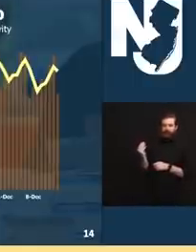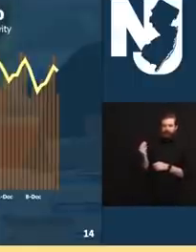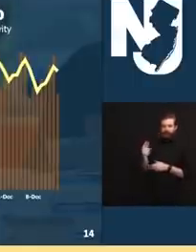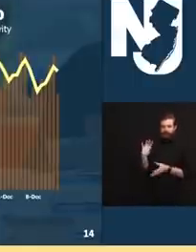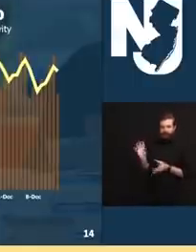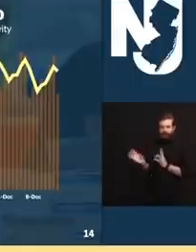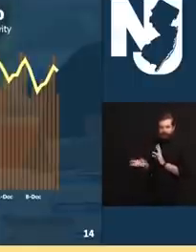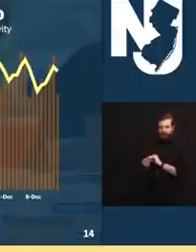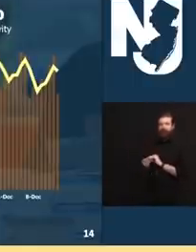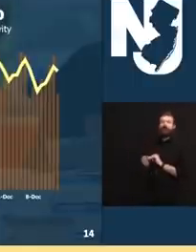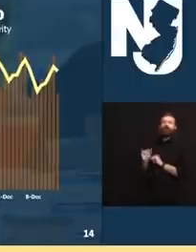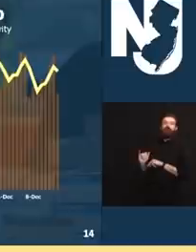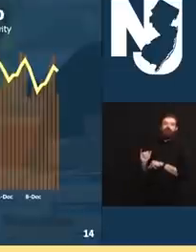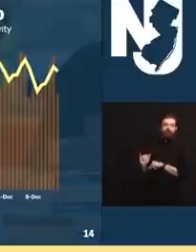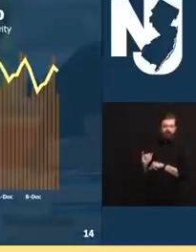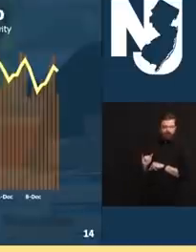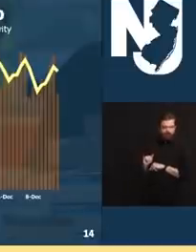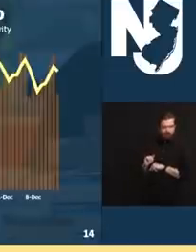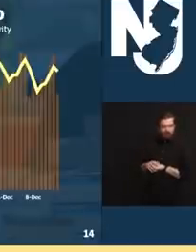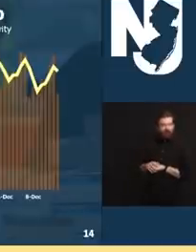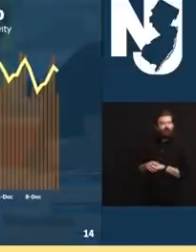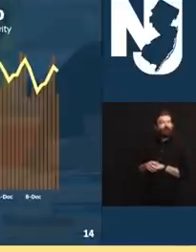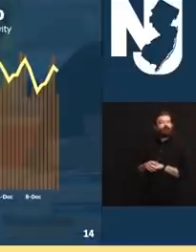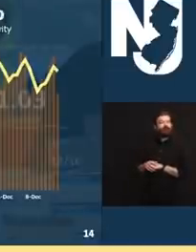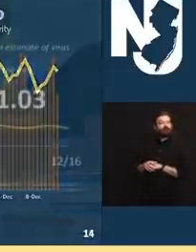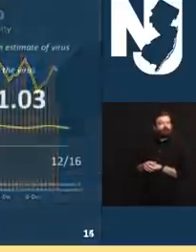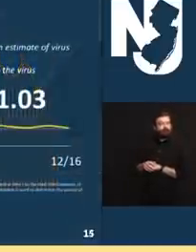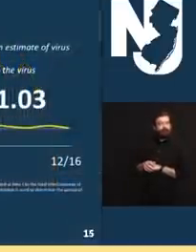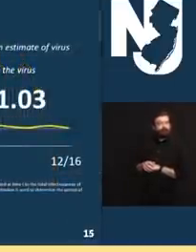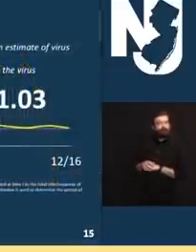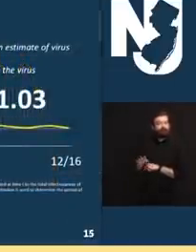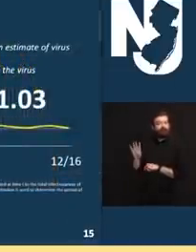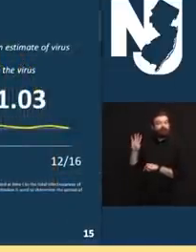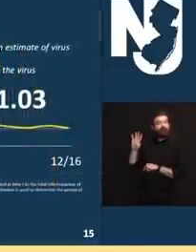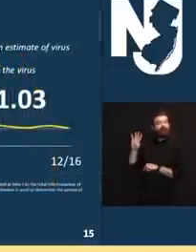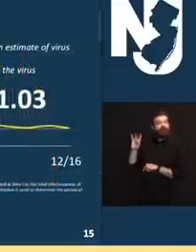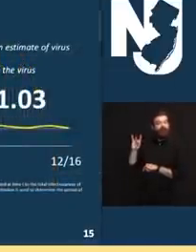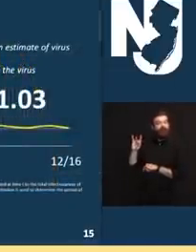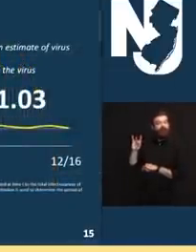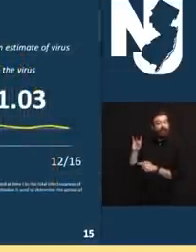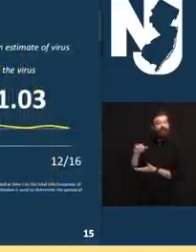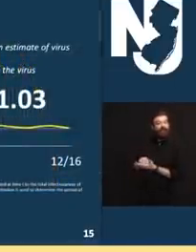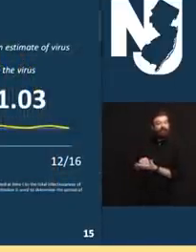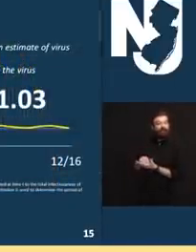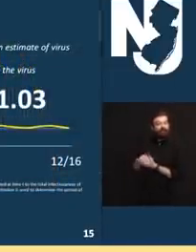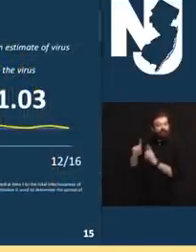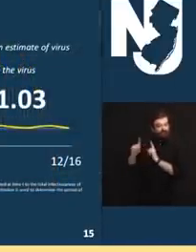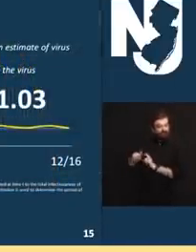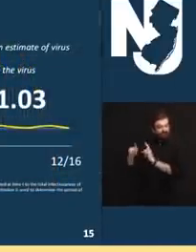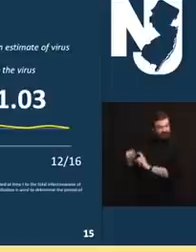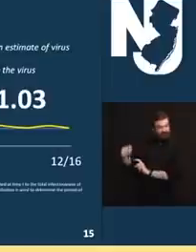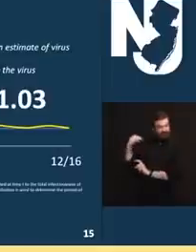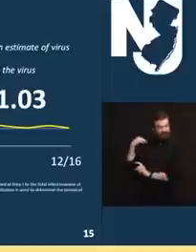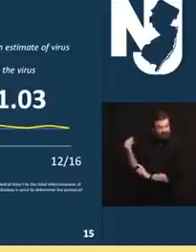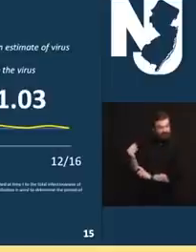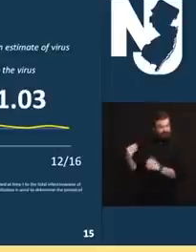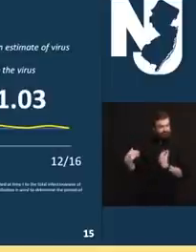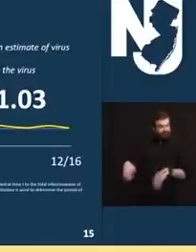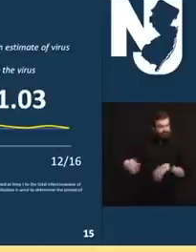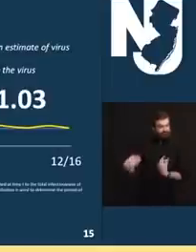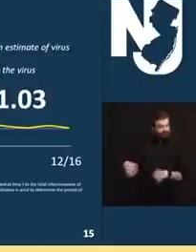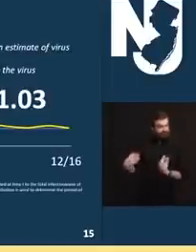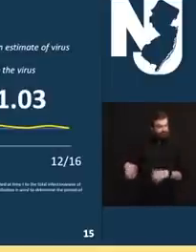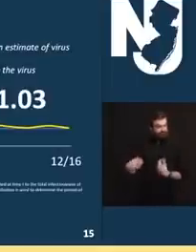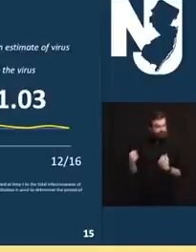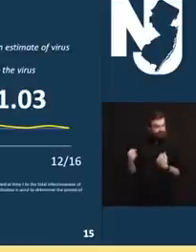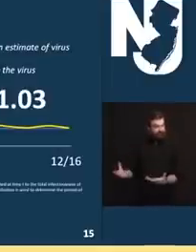48,661 of them done on Monday. The rate of transmission is currently at 1.03. So